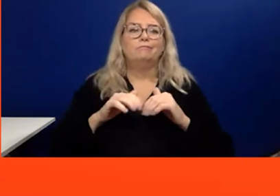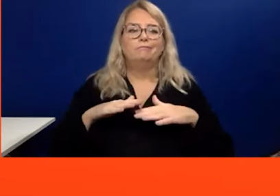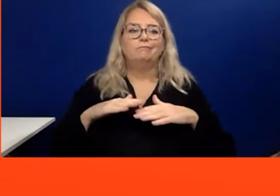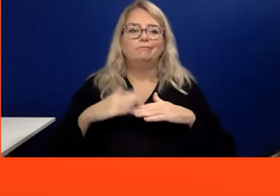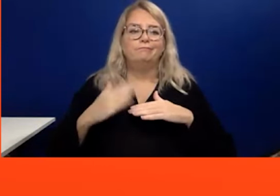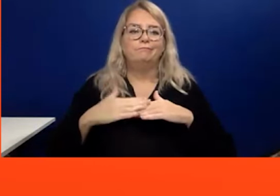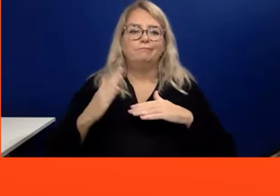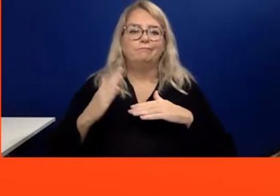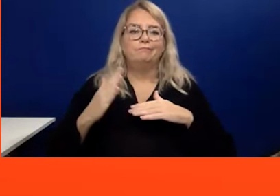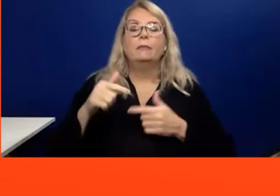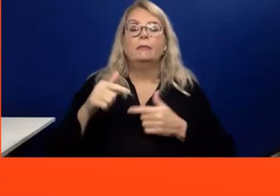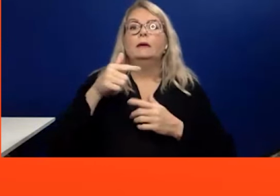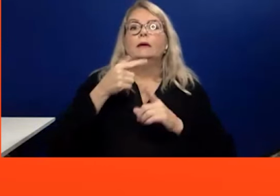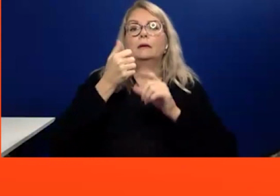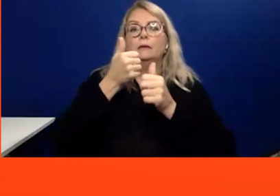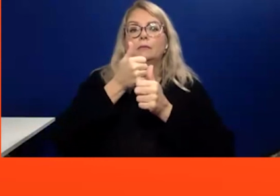building